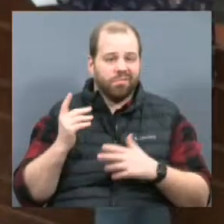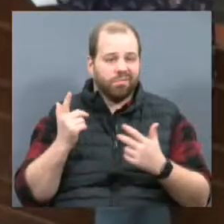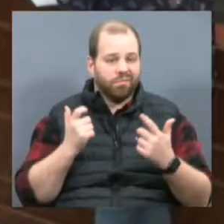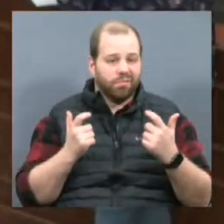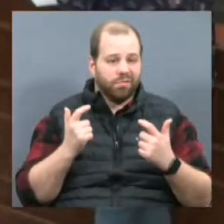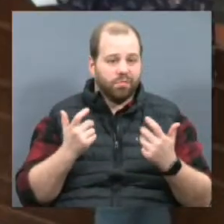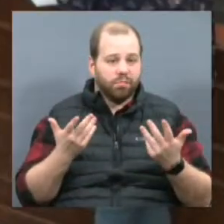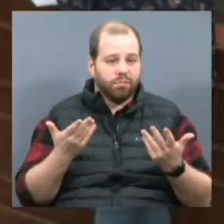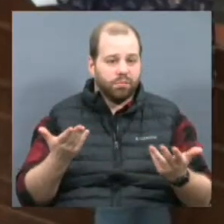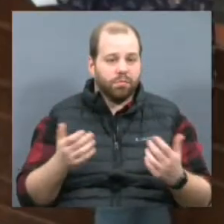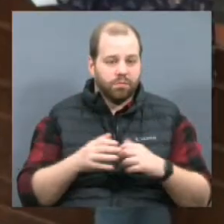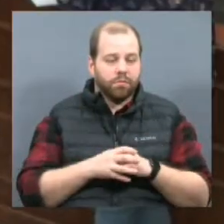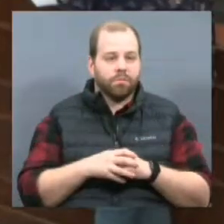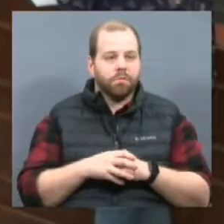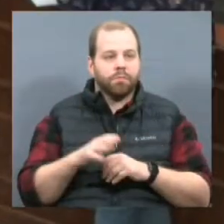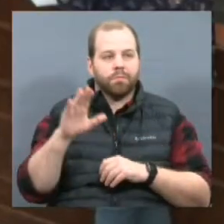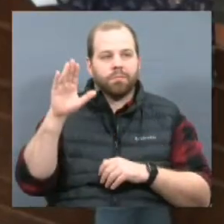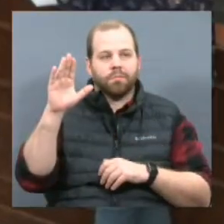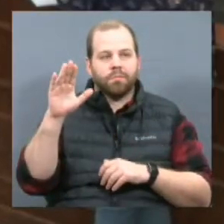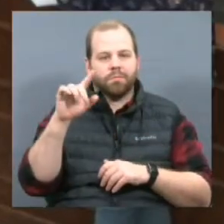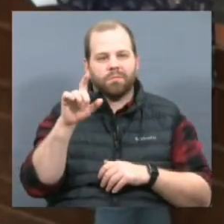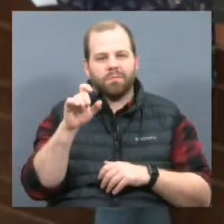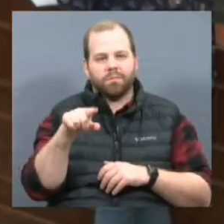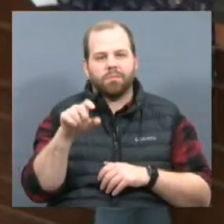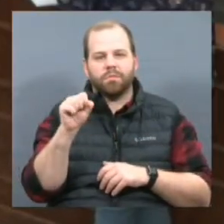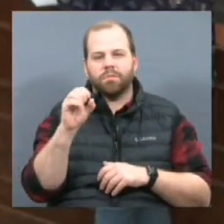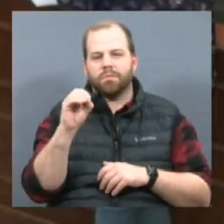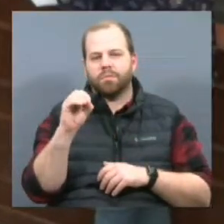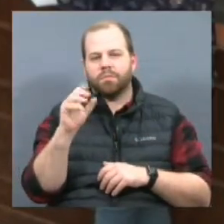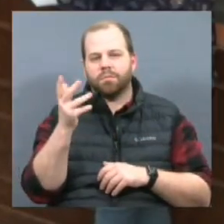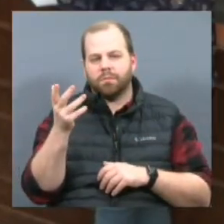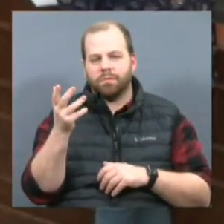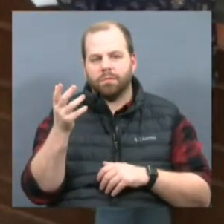If you have a question, go ahead. I have a question. Yes. So,